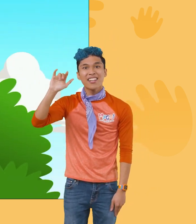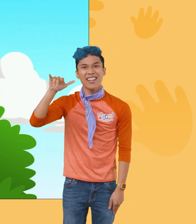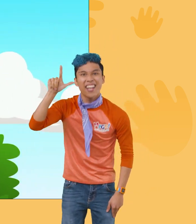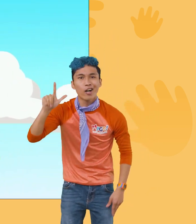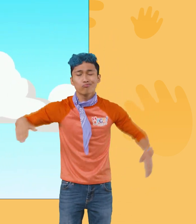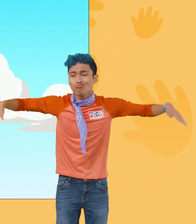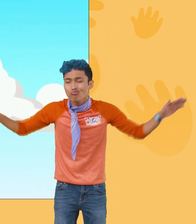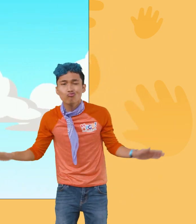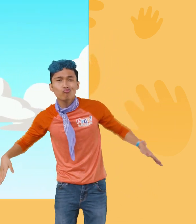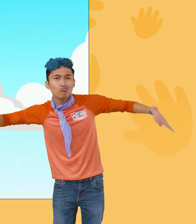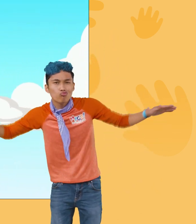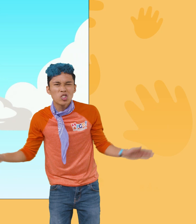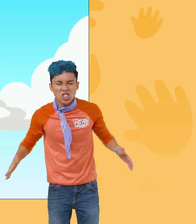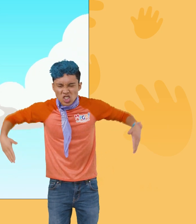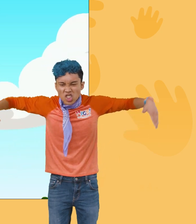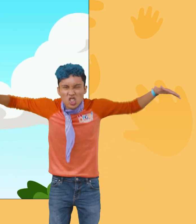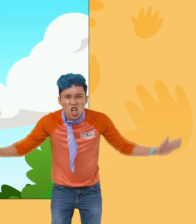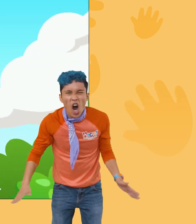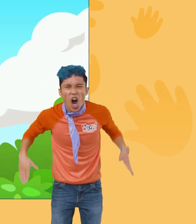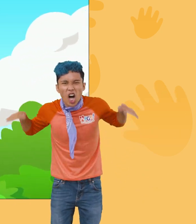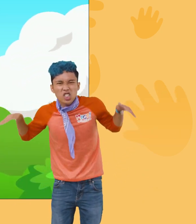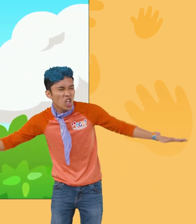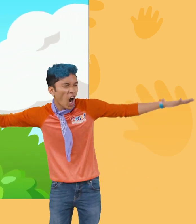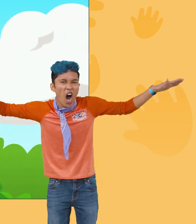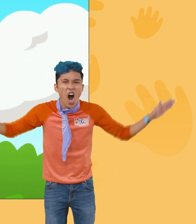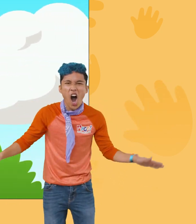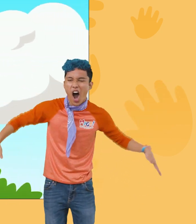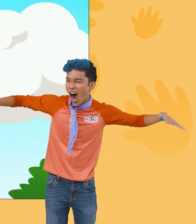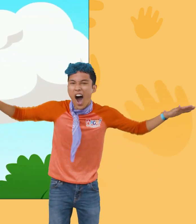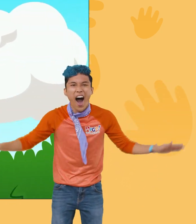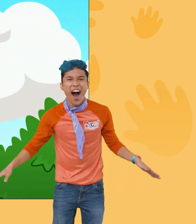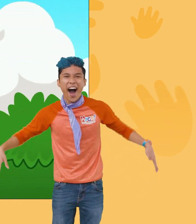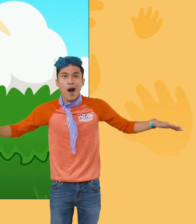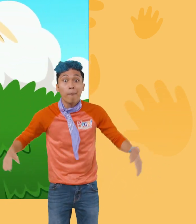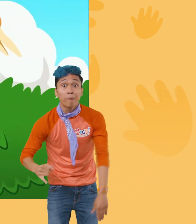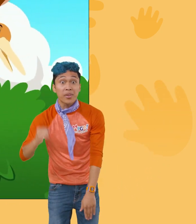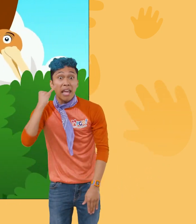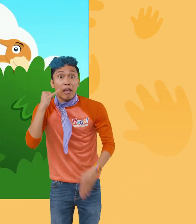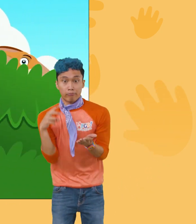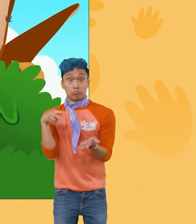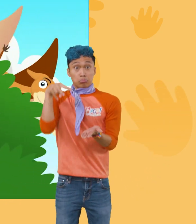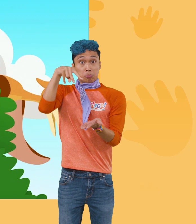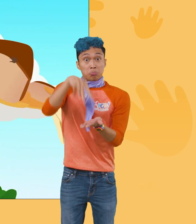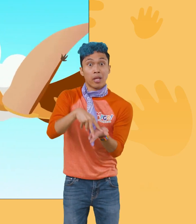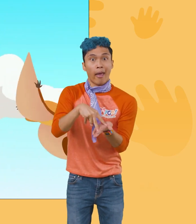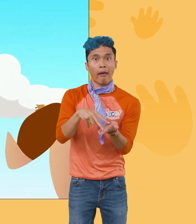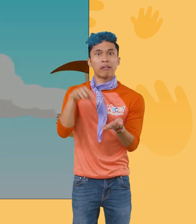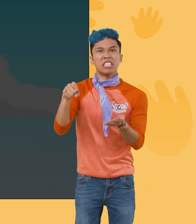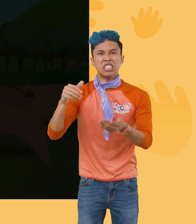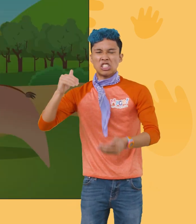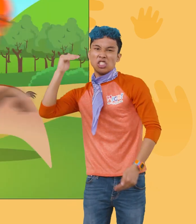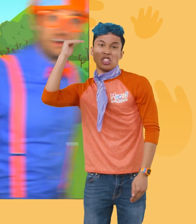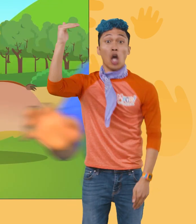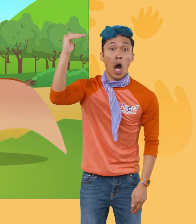Pterodactyls would soar through the sky, their wings were enormous in size, and if they stood up